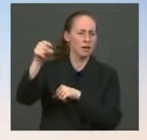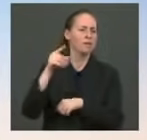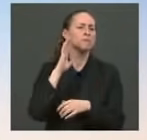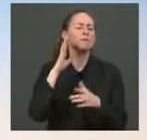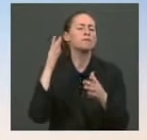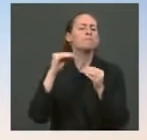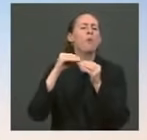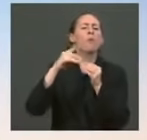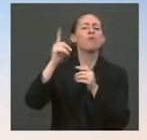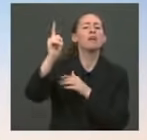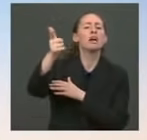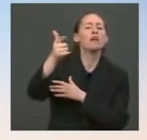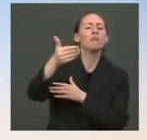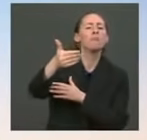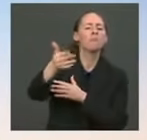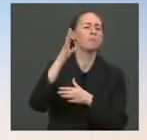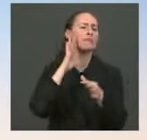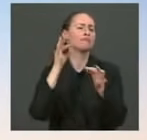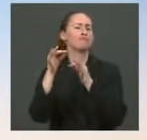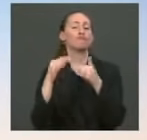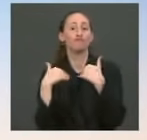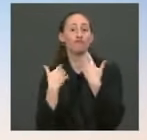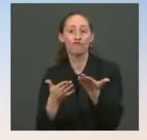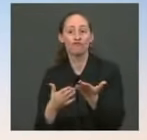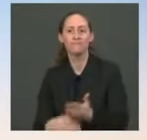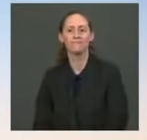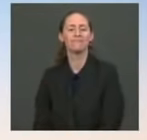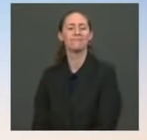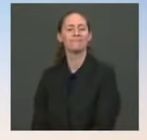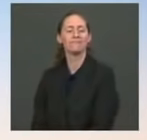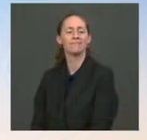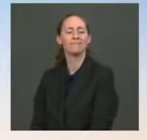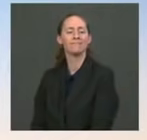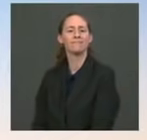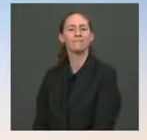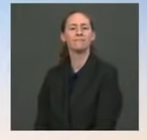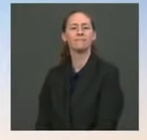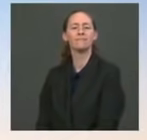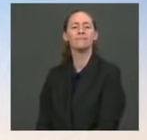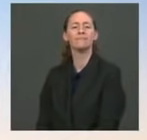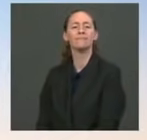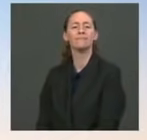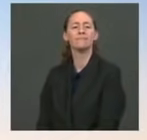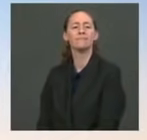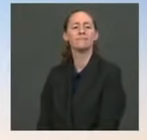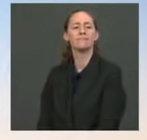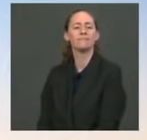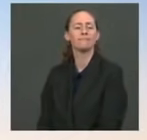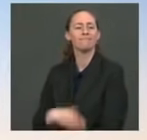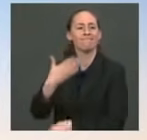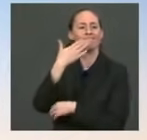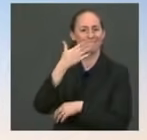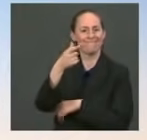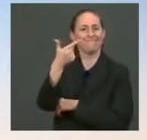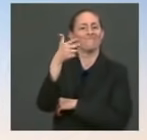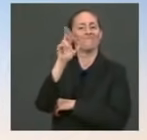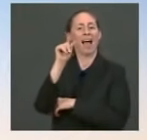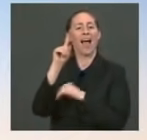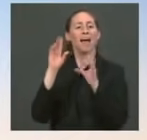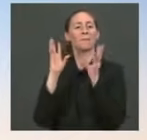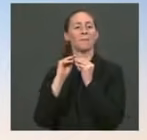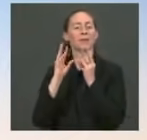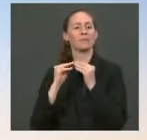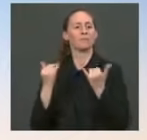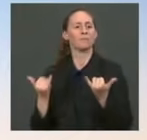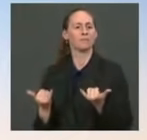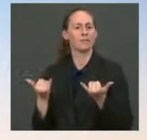proceeds. Josh, why don't you go ahead? Thanks, Jen. Two questions. First, the Quad's meeting here at the White House. The President said